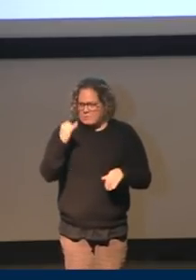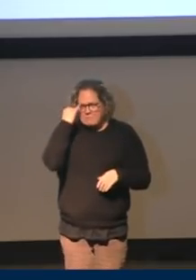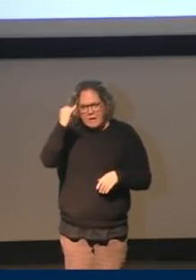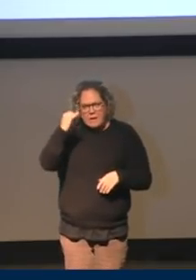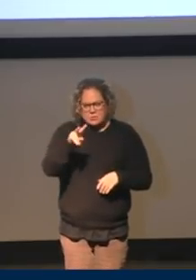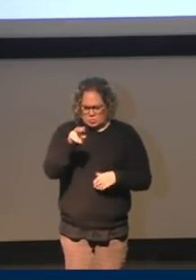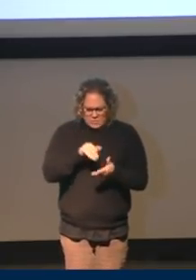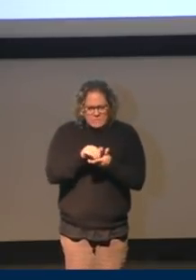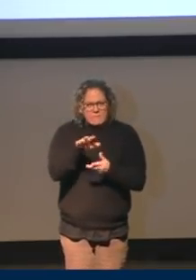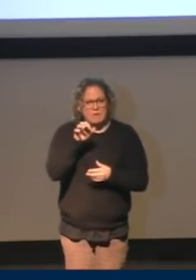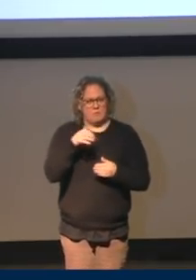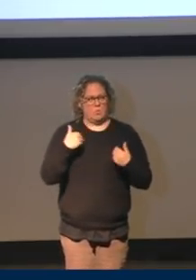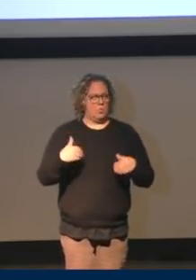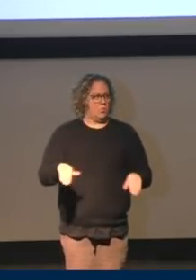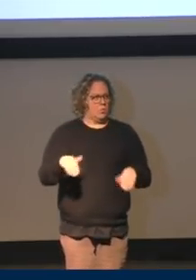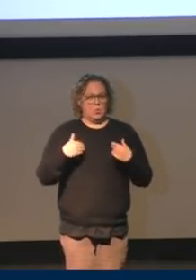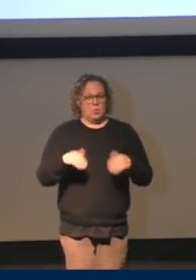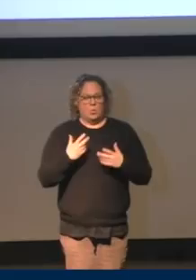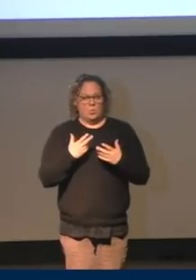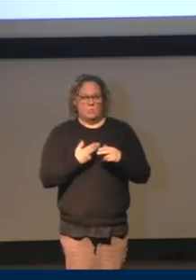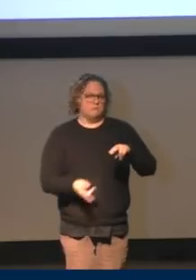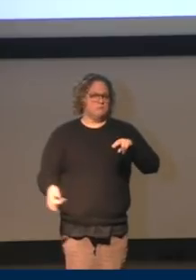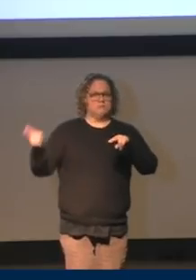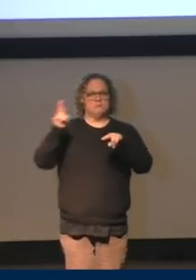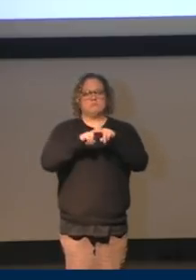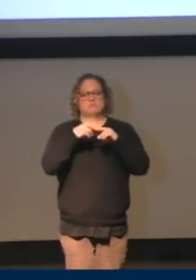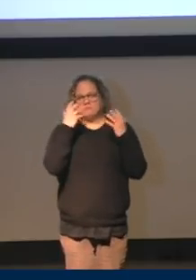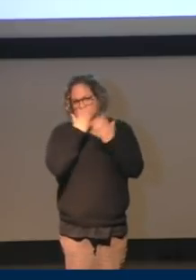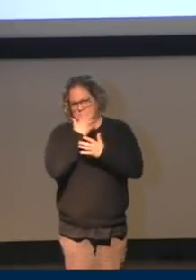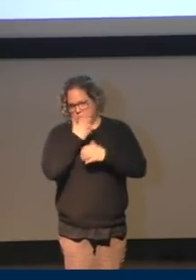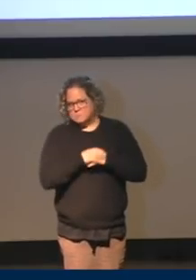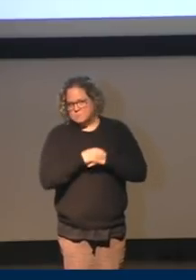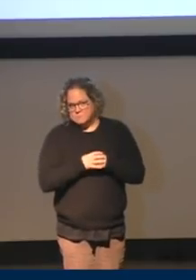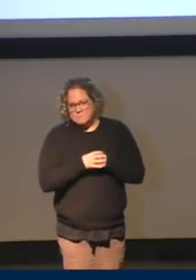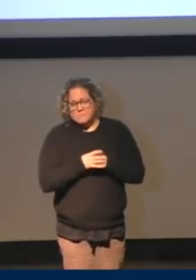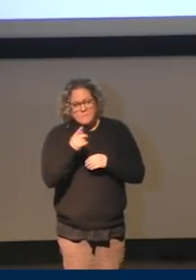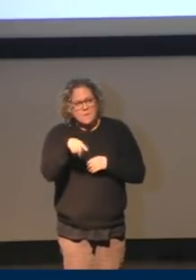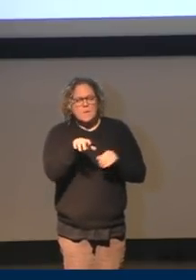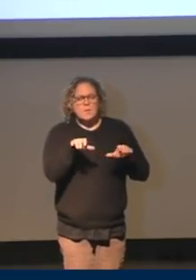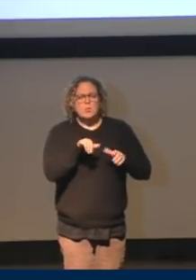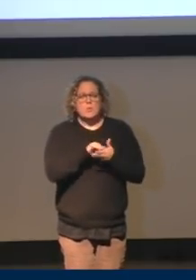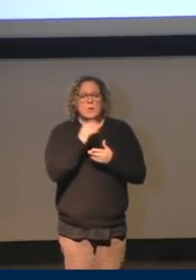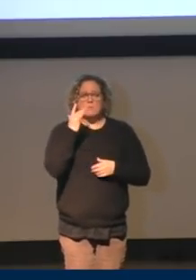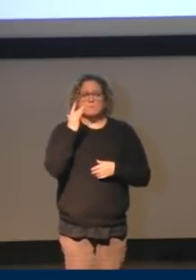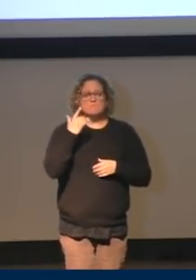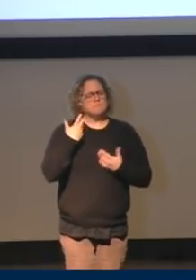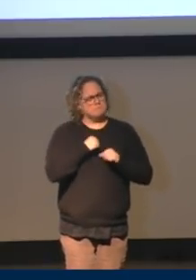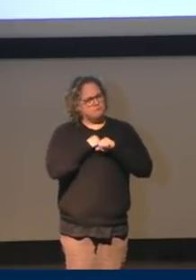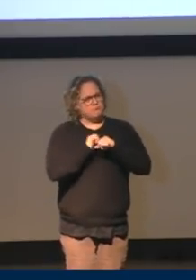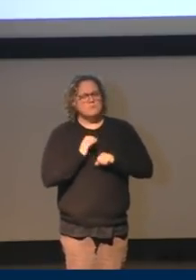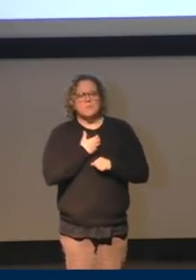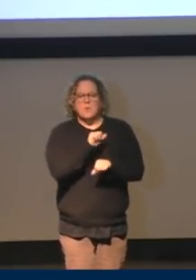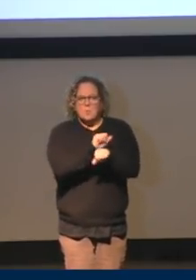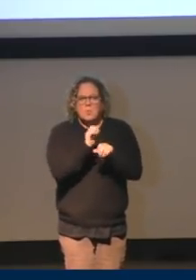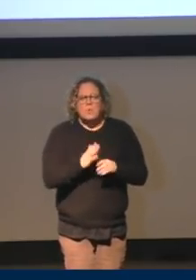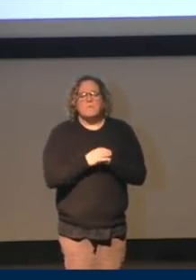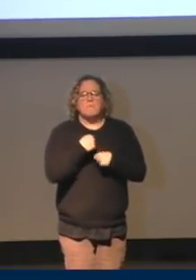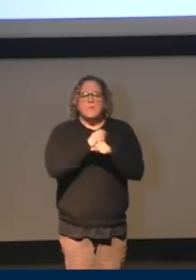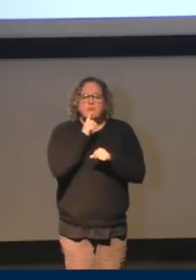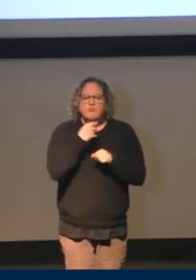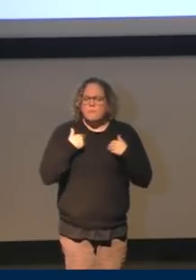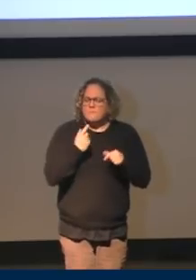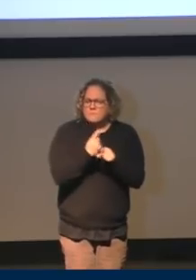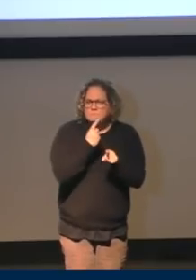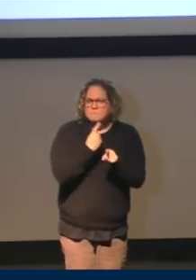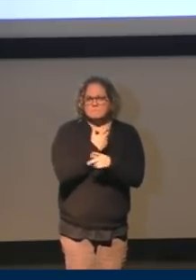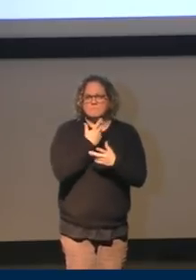that is really, really pretty phenomenal. They do that, once again, to protect our employees, to make sure that we have the right equipment,